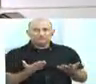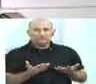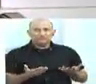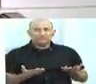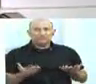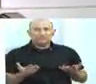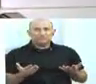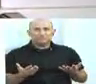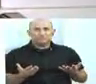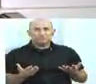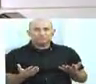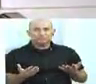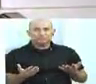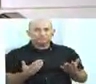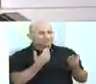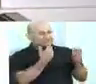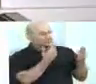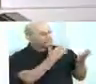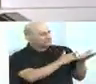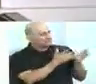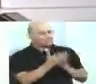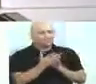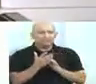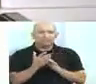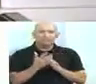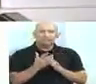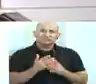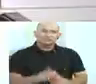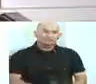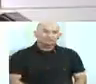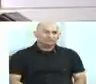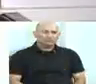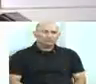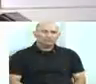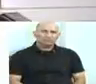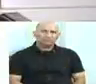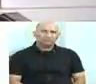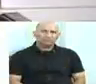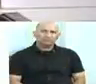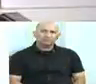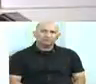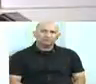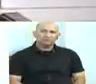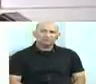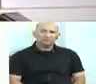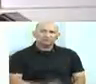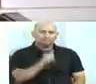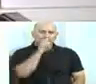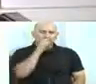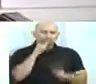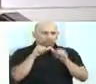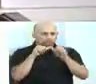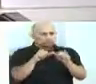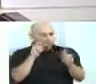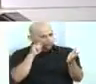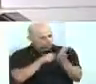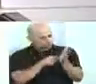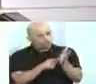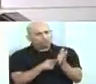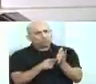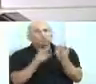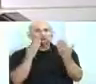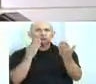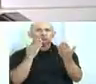Thank you, Jesus. Either virtually or in person. Thank you. Thank you. Your steadfastness is noticed and